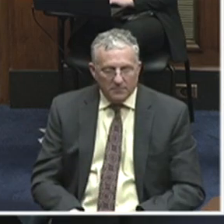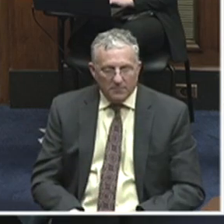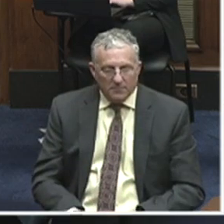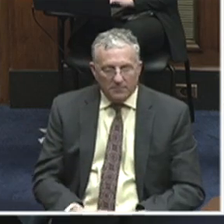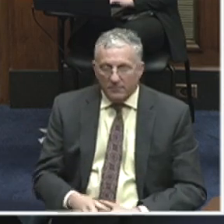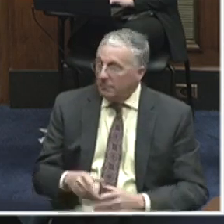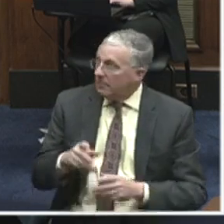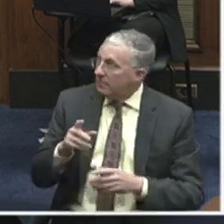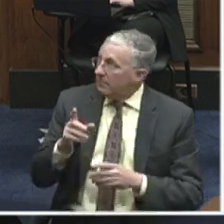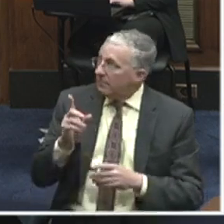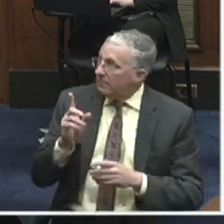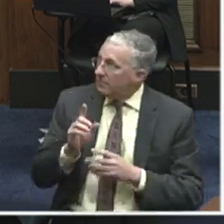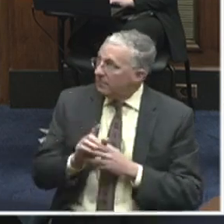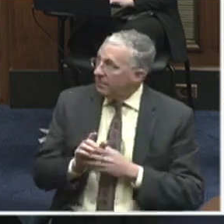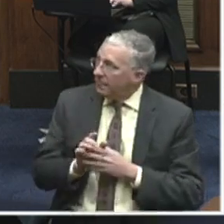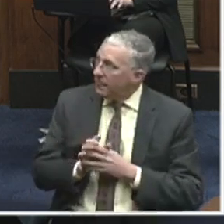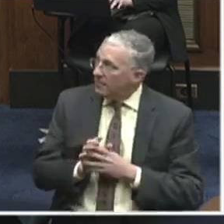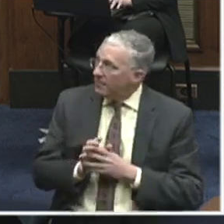We can't hear you.